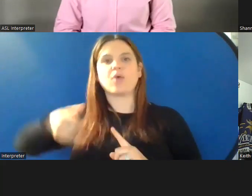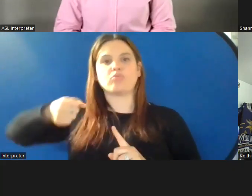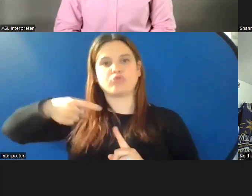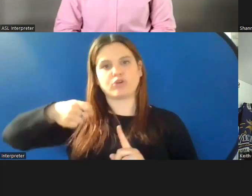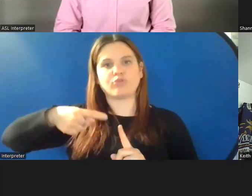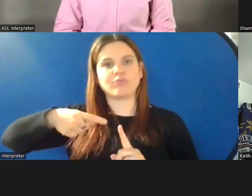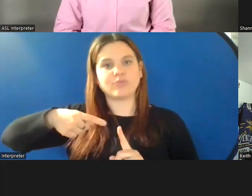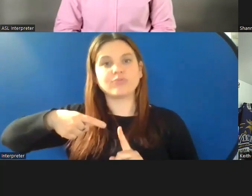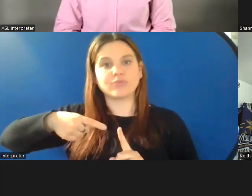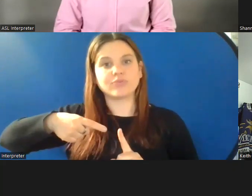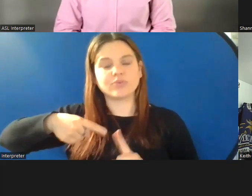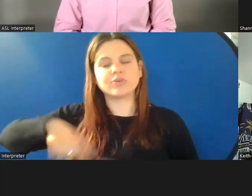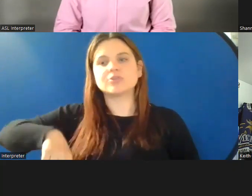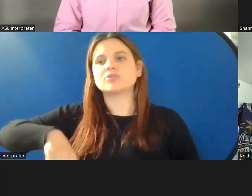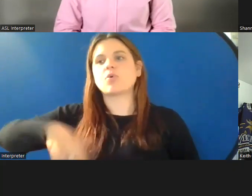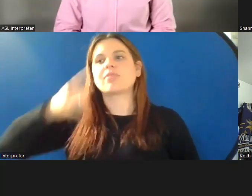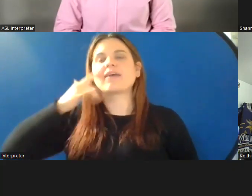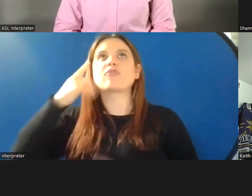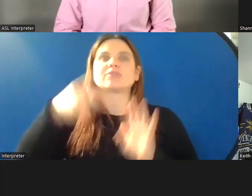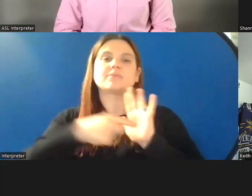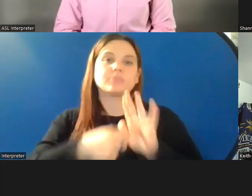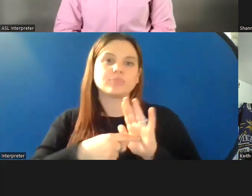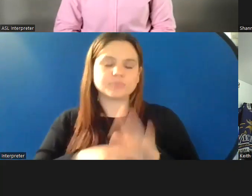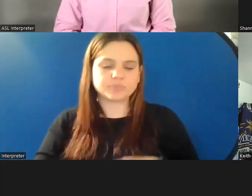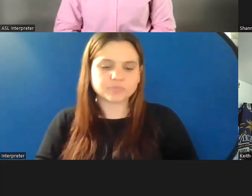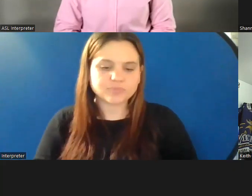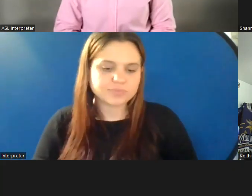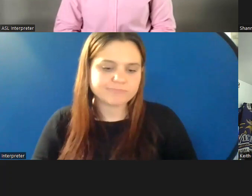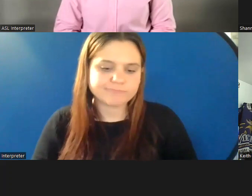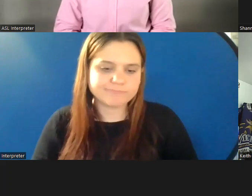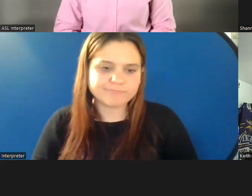to you know, certain